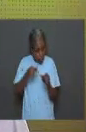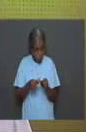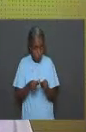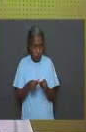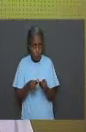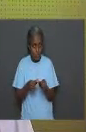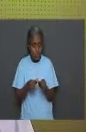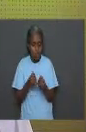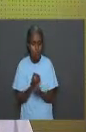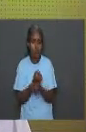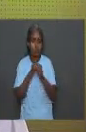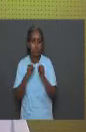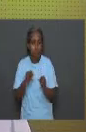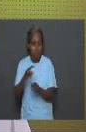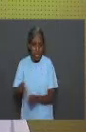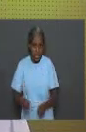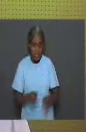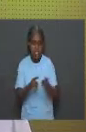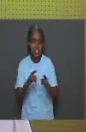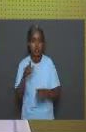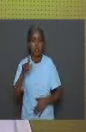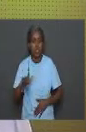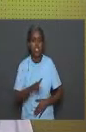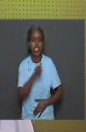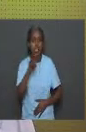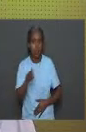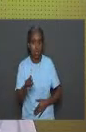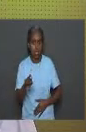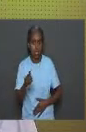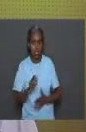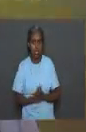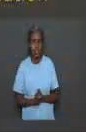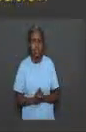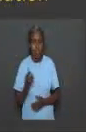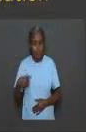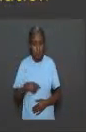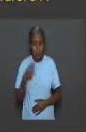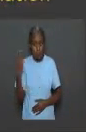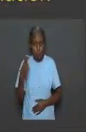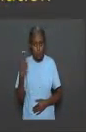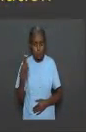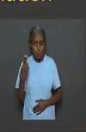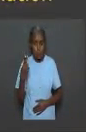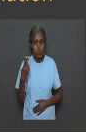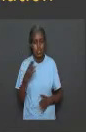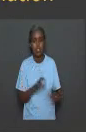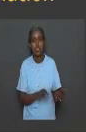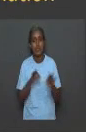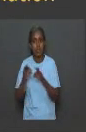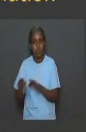may recall that to solve systems of linear equations, we use either